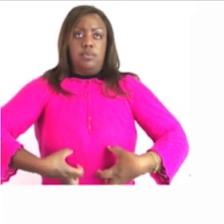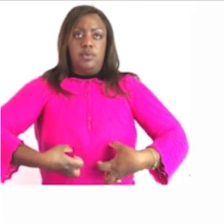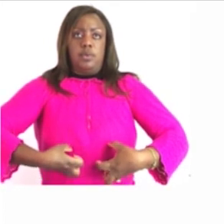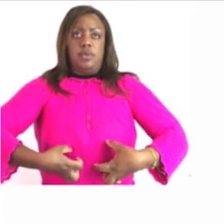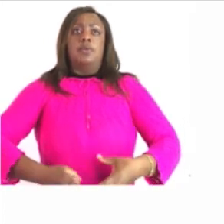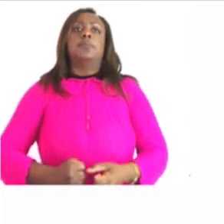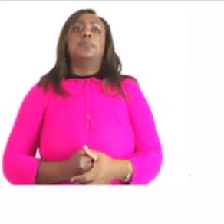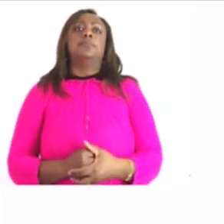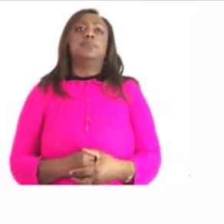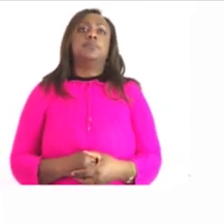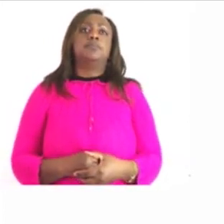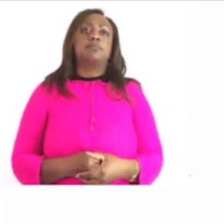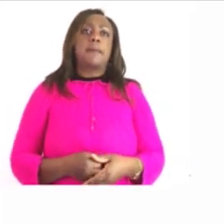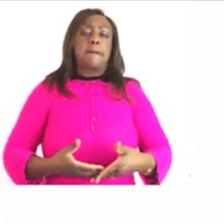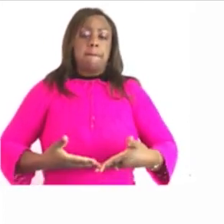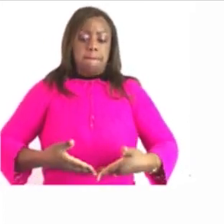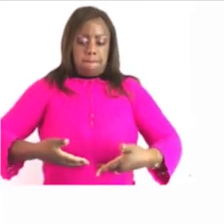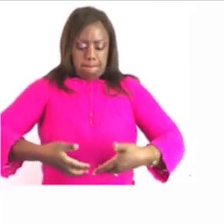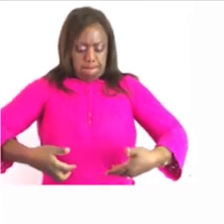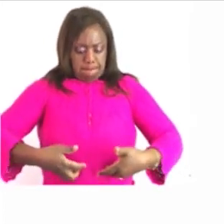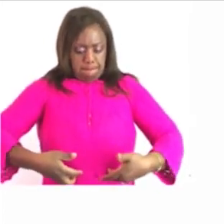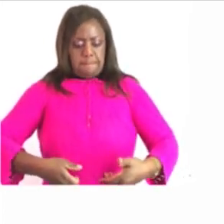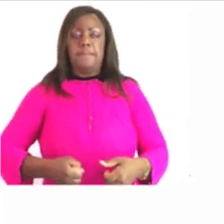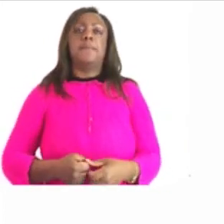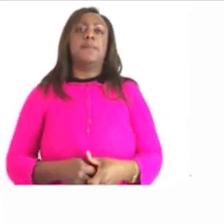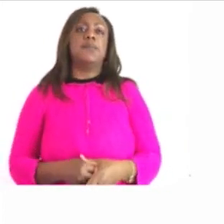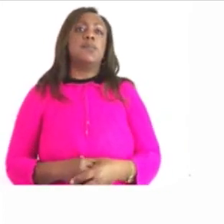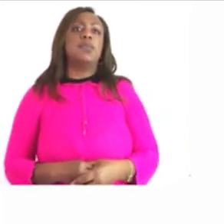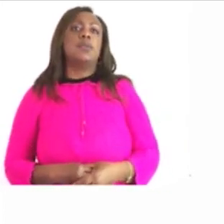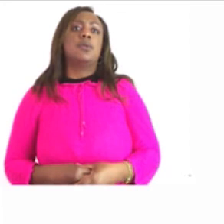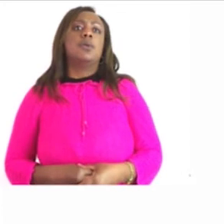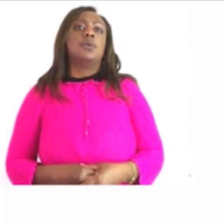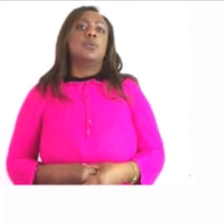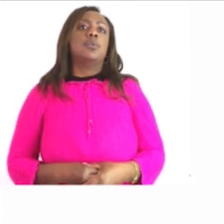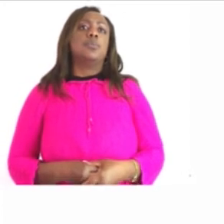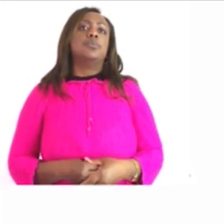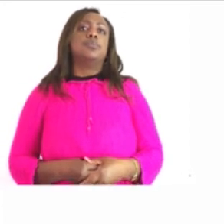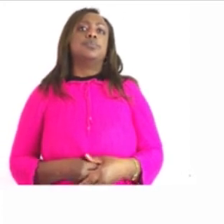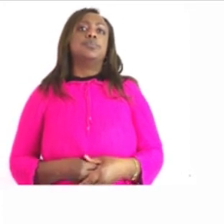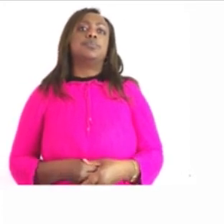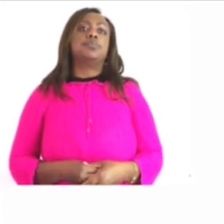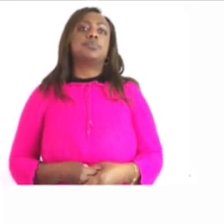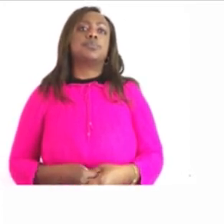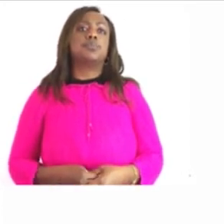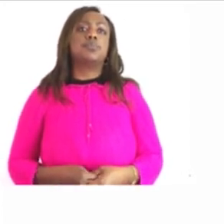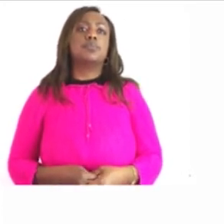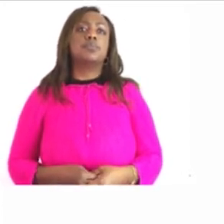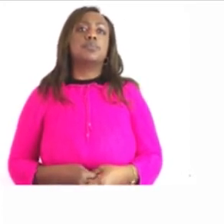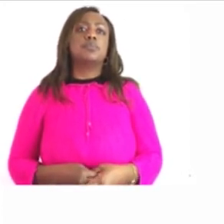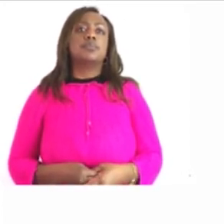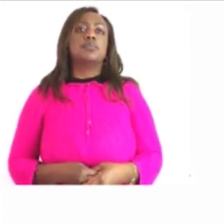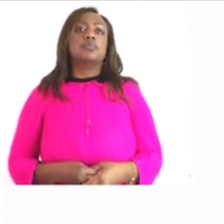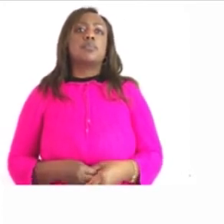earlier, it's underneath our lungs. It moves either up, forming a V, or